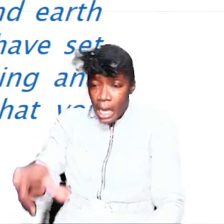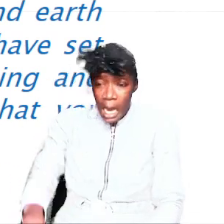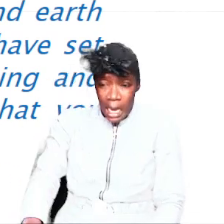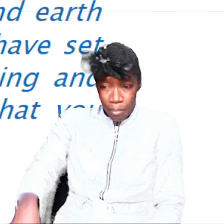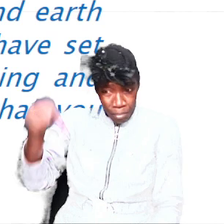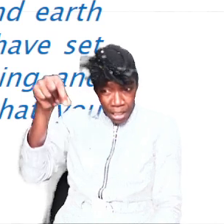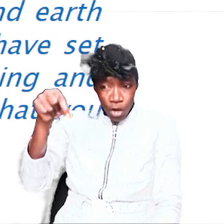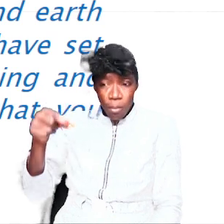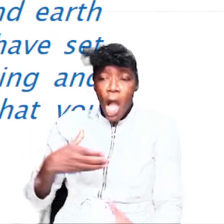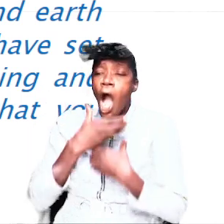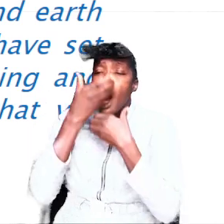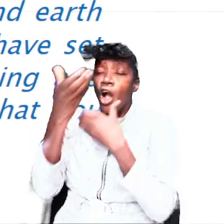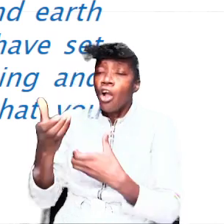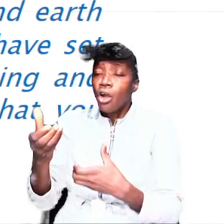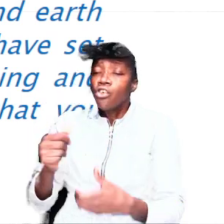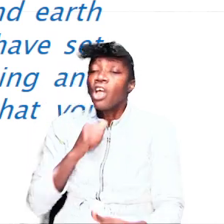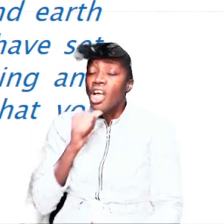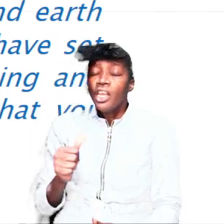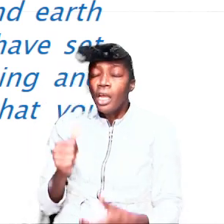life instead of the blessing.